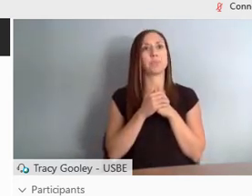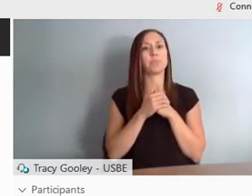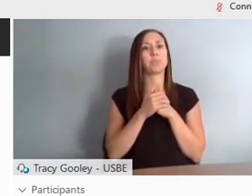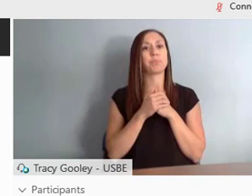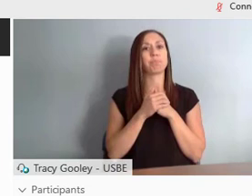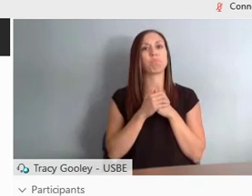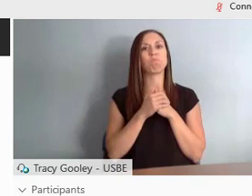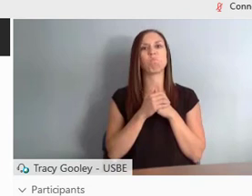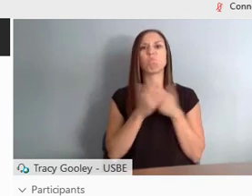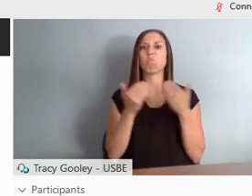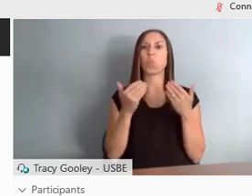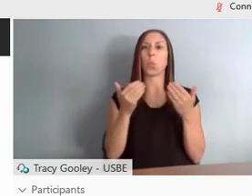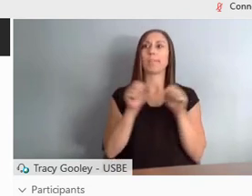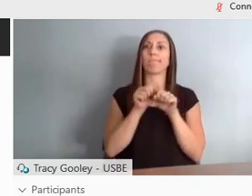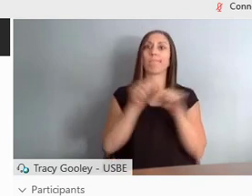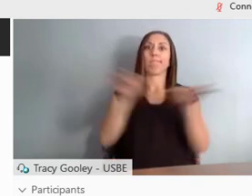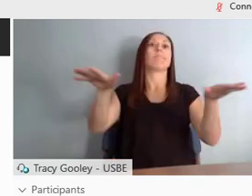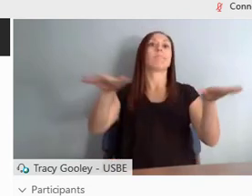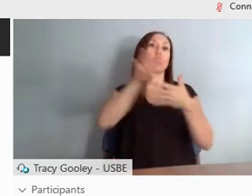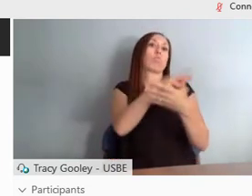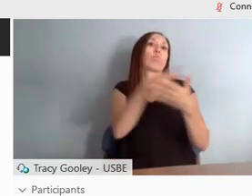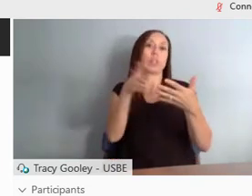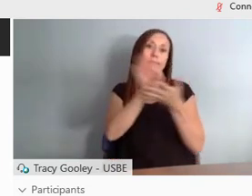so we can get these rubrics off to you.